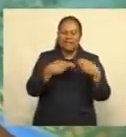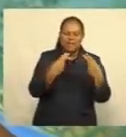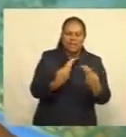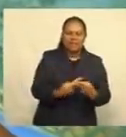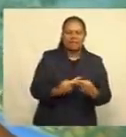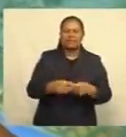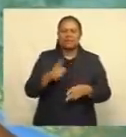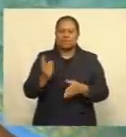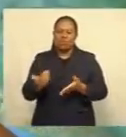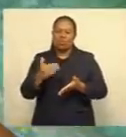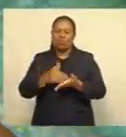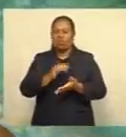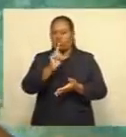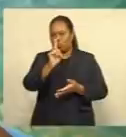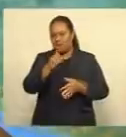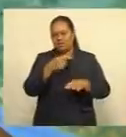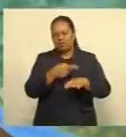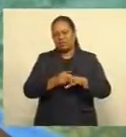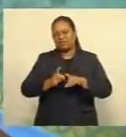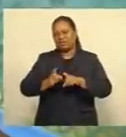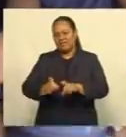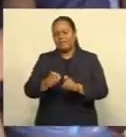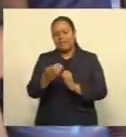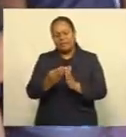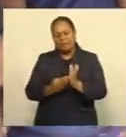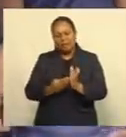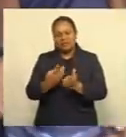extra 1-week stay. We are just budgeting now.